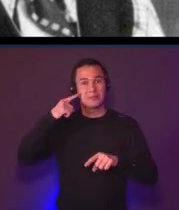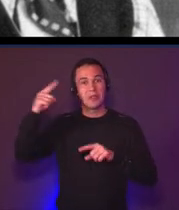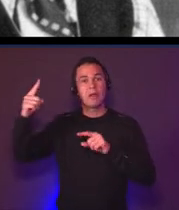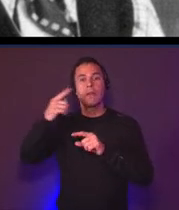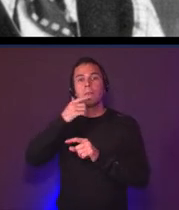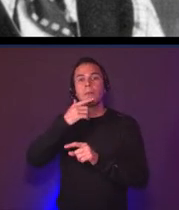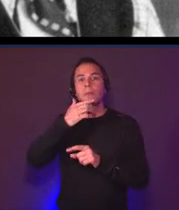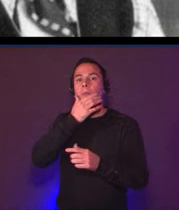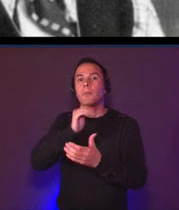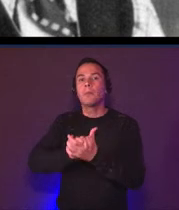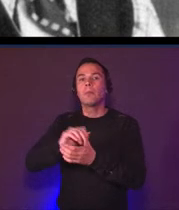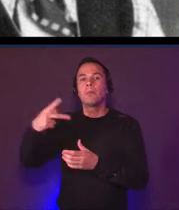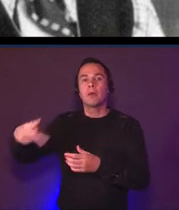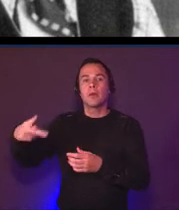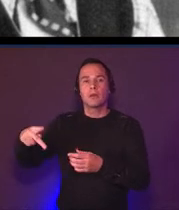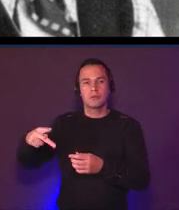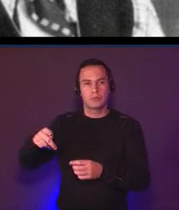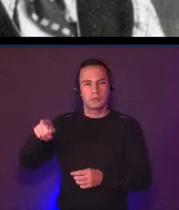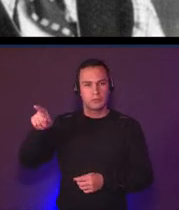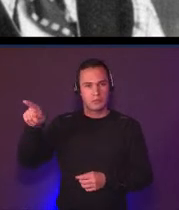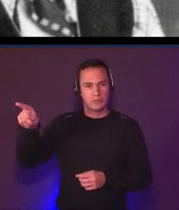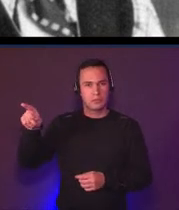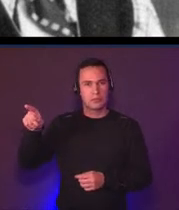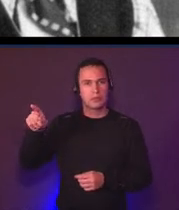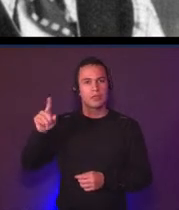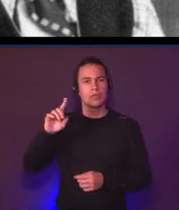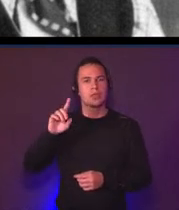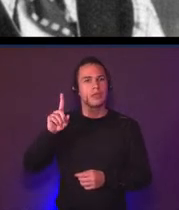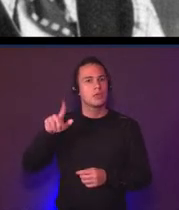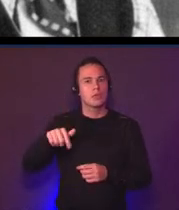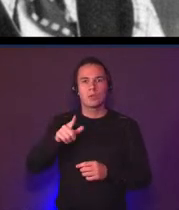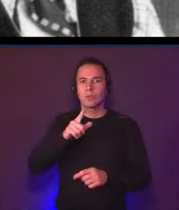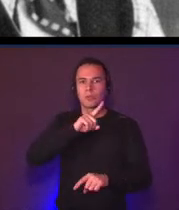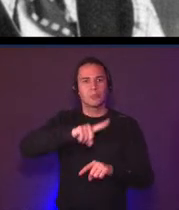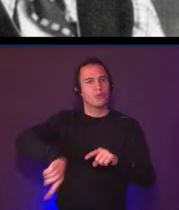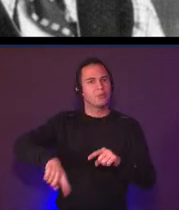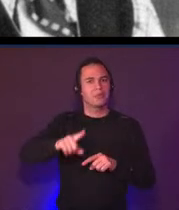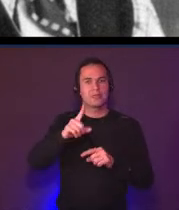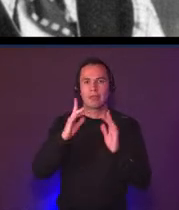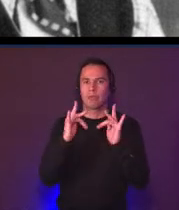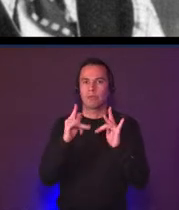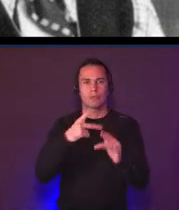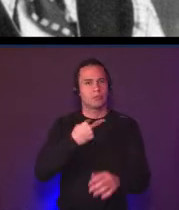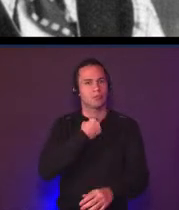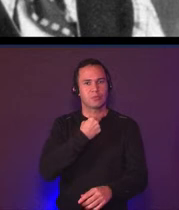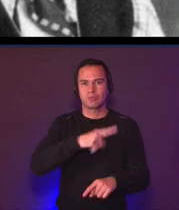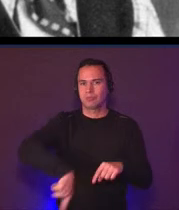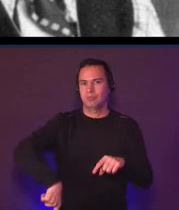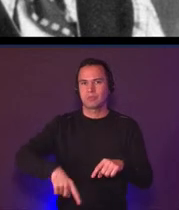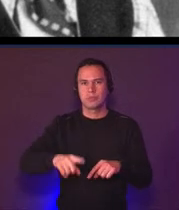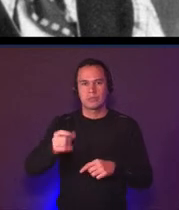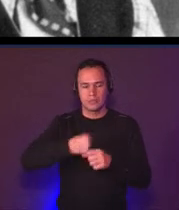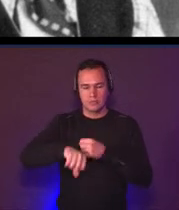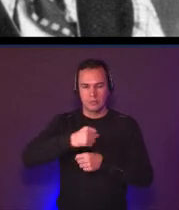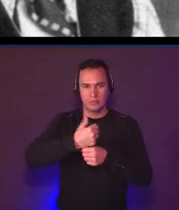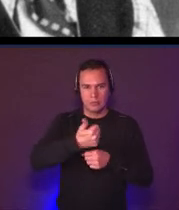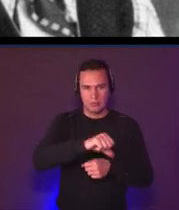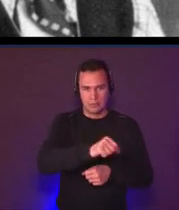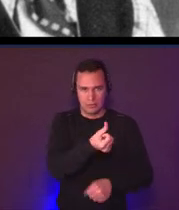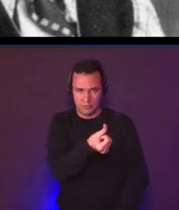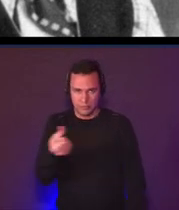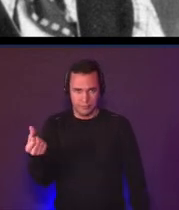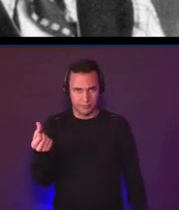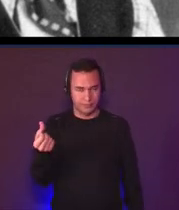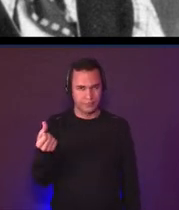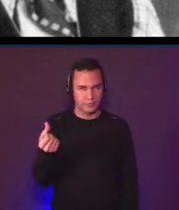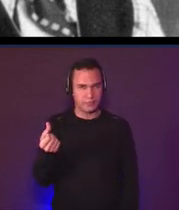second grade. We didn't meet until we were 15, but I think it's really interesting to know that in 1966, the year that my dad got the Nieman